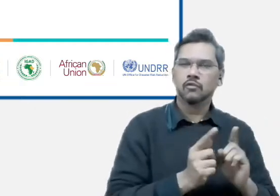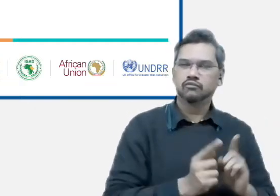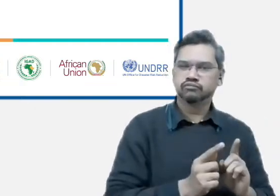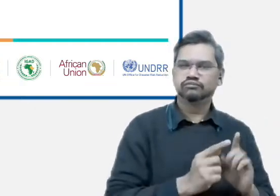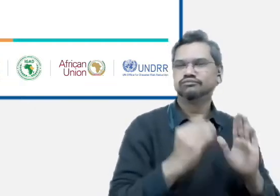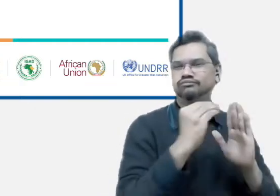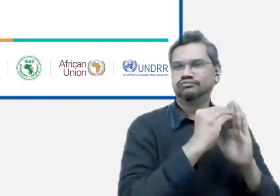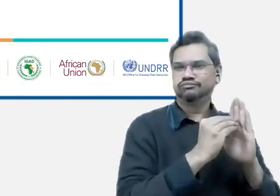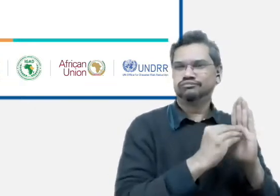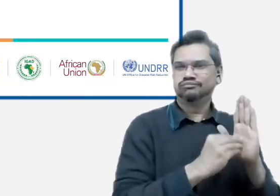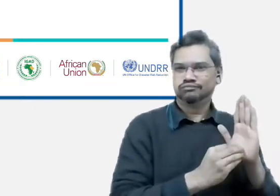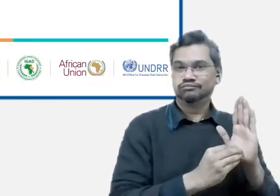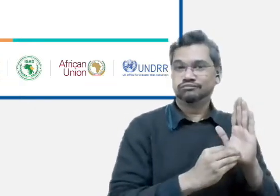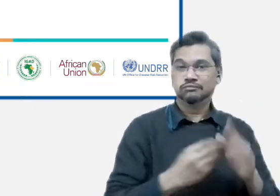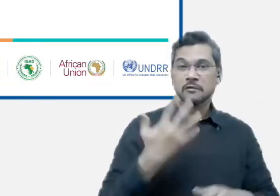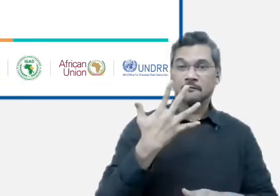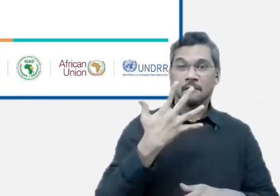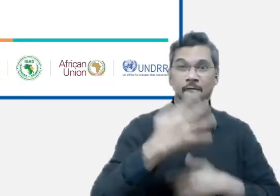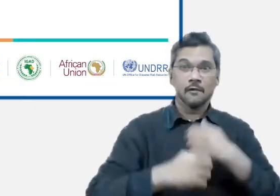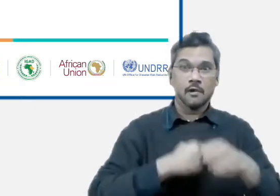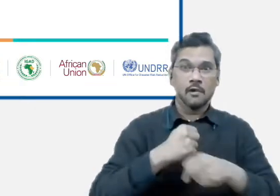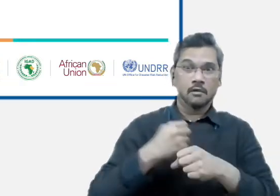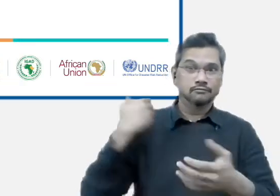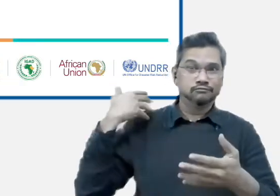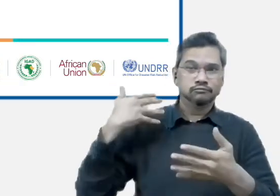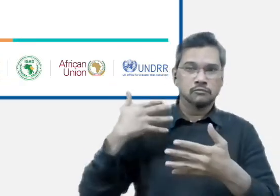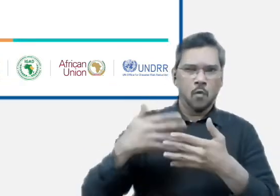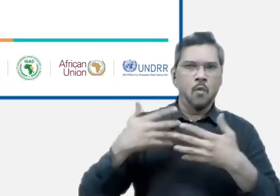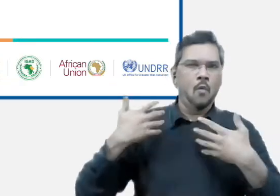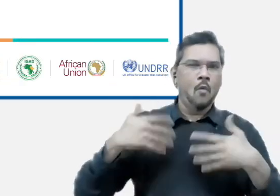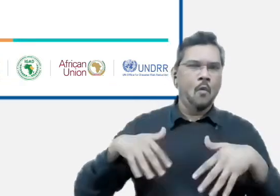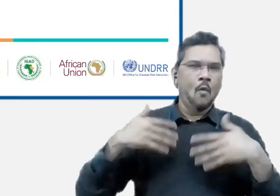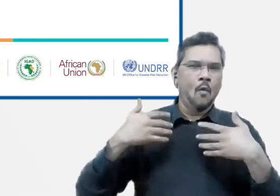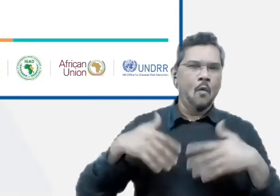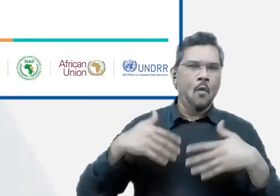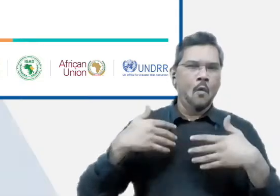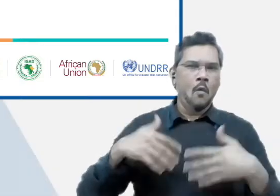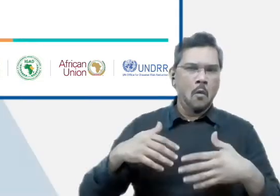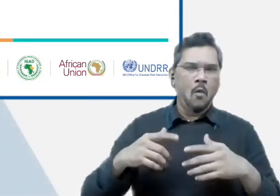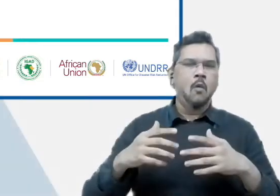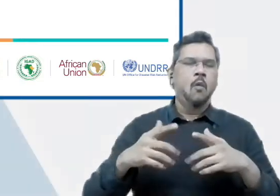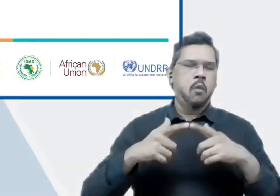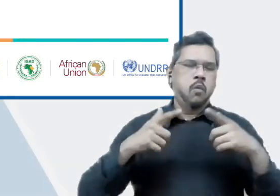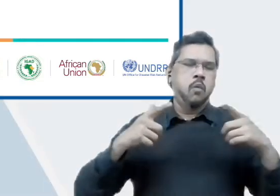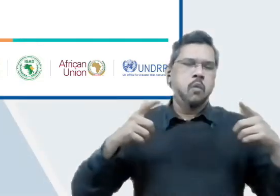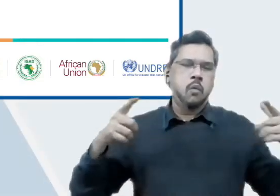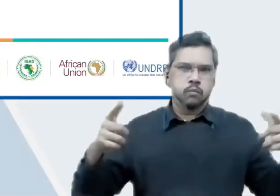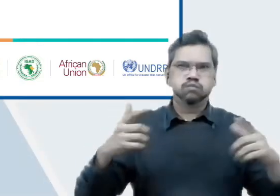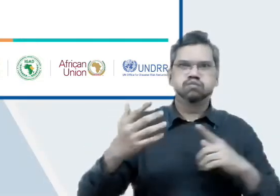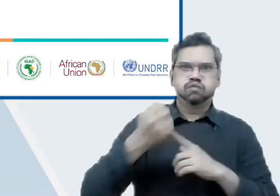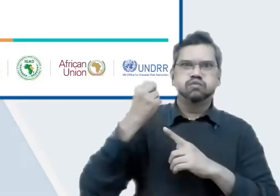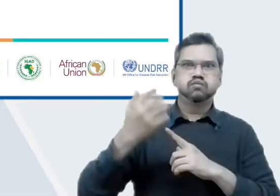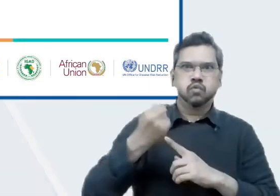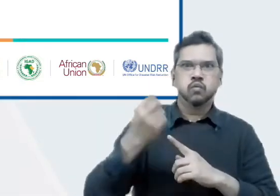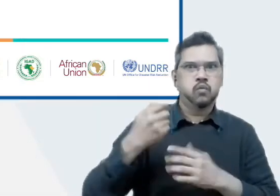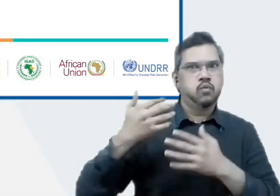years, it's a lot, and I think even 1 week will not be enough. But in terms of understanding disaster risk,